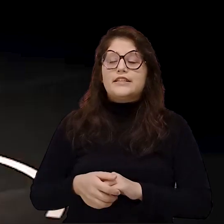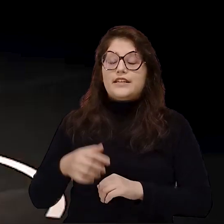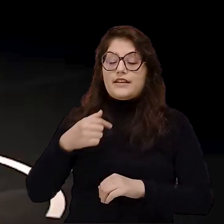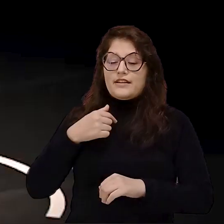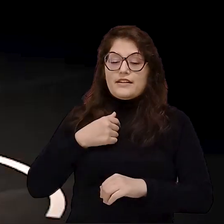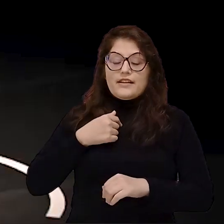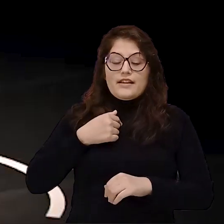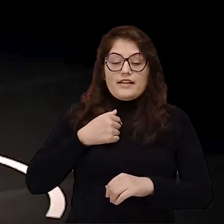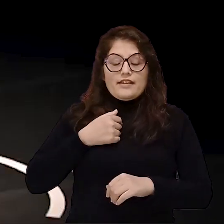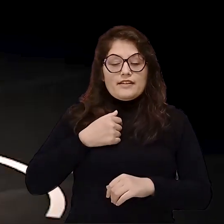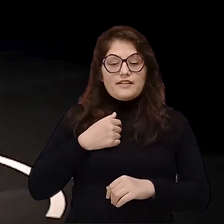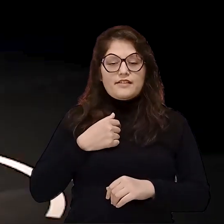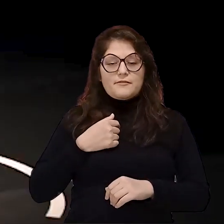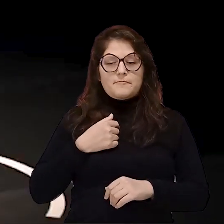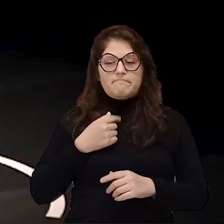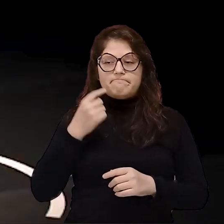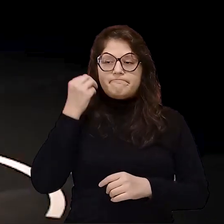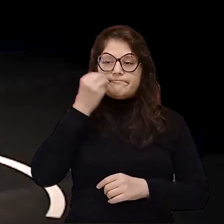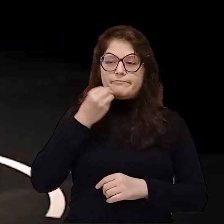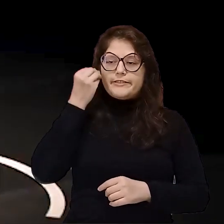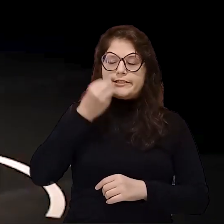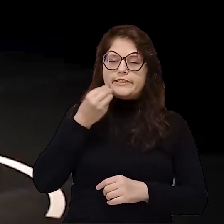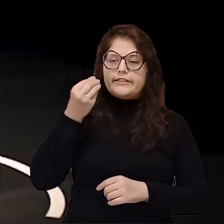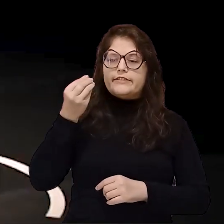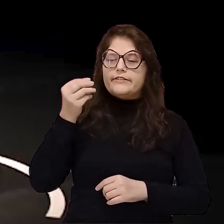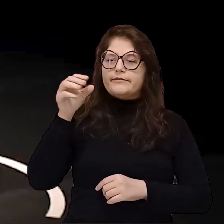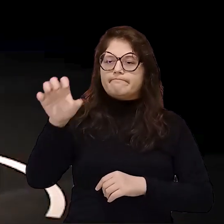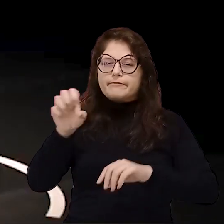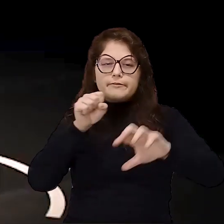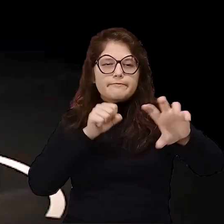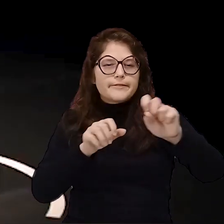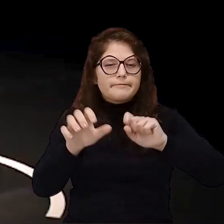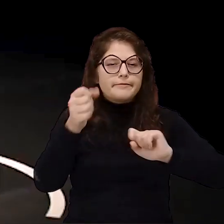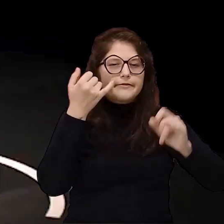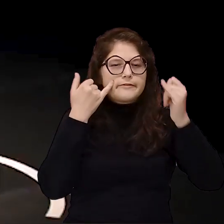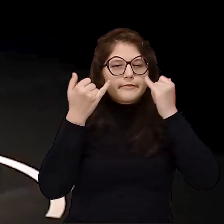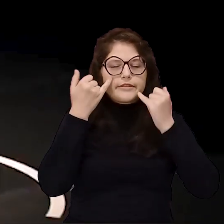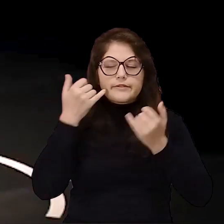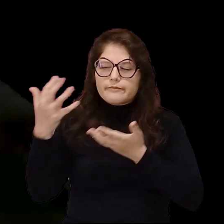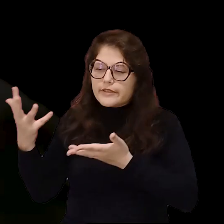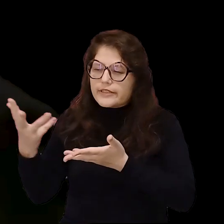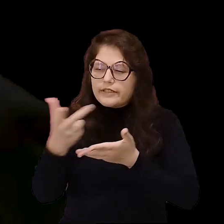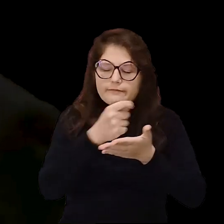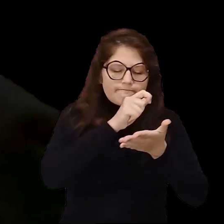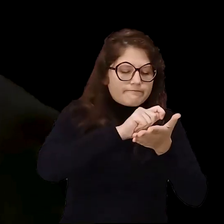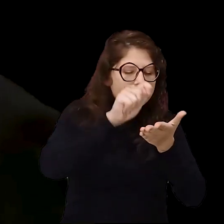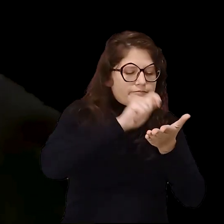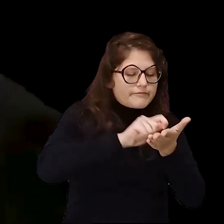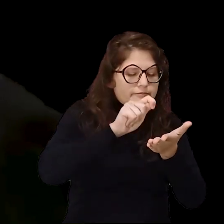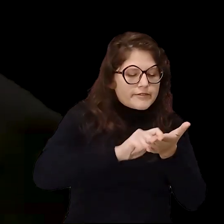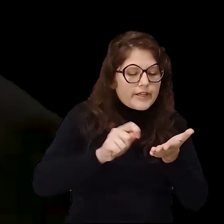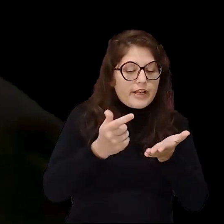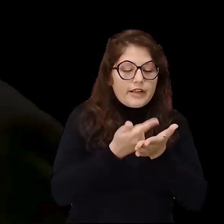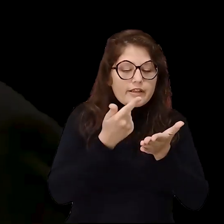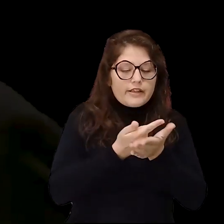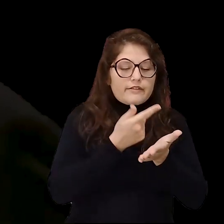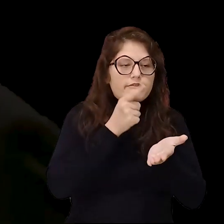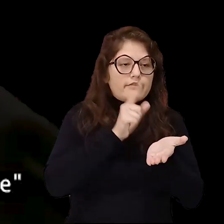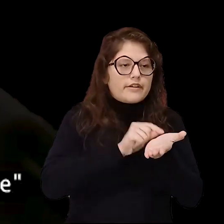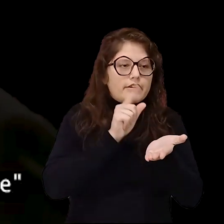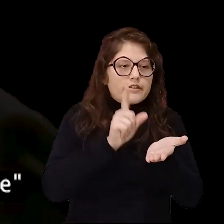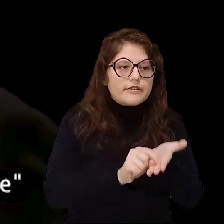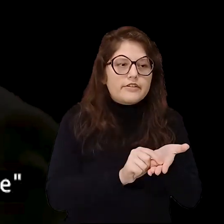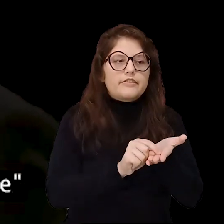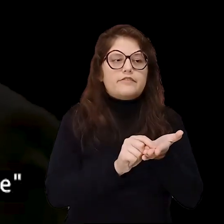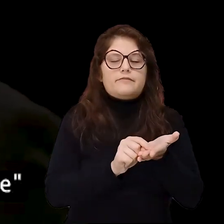I was really moved by these experiences, and I decided that I wanted to write about them, not only in a book I was working on, but also in an